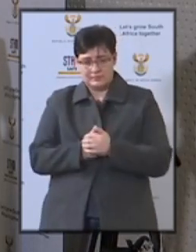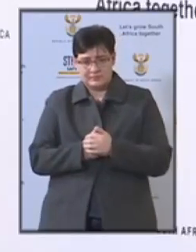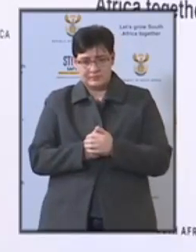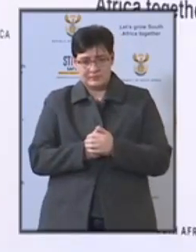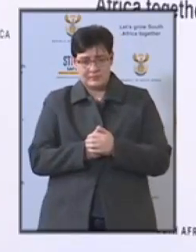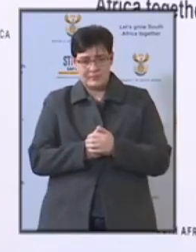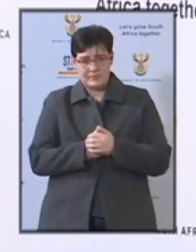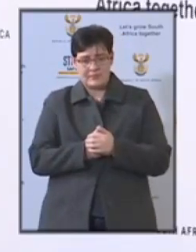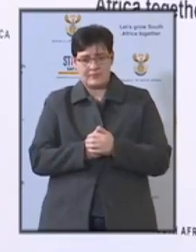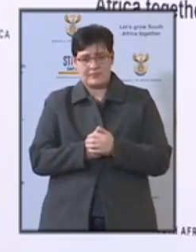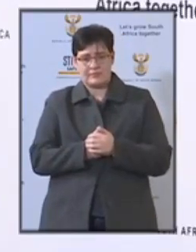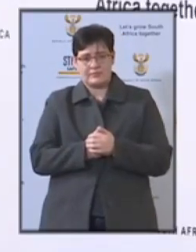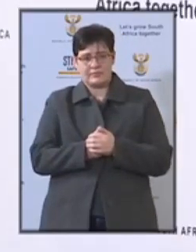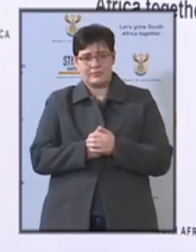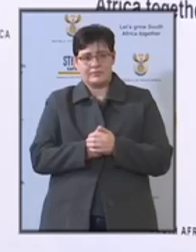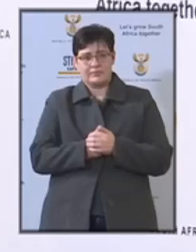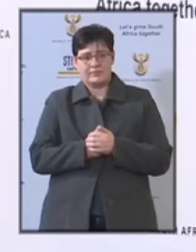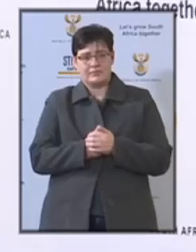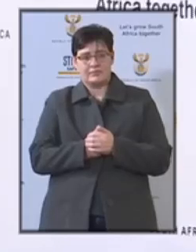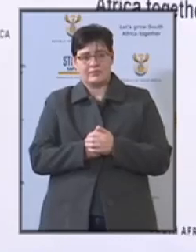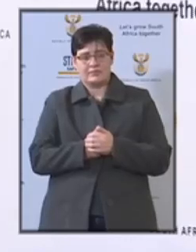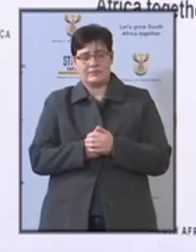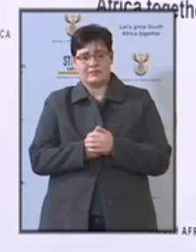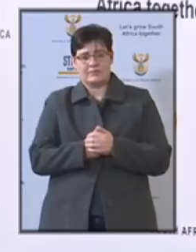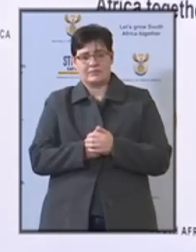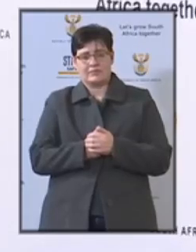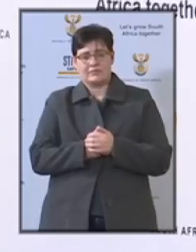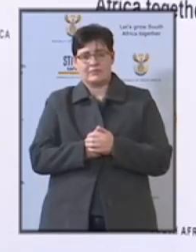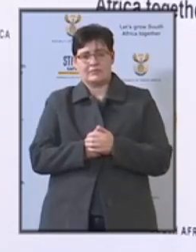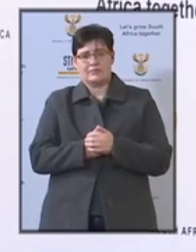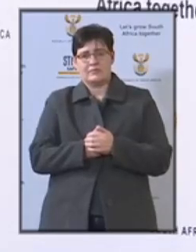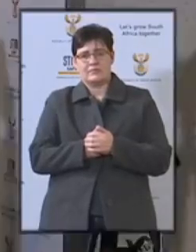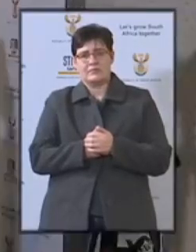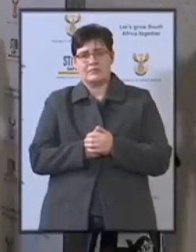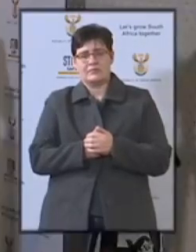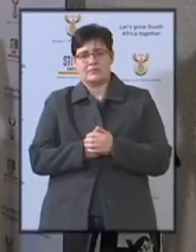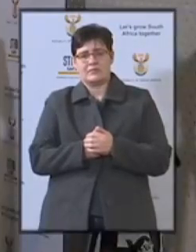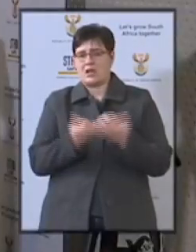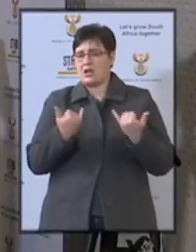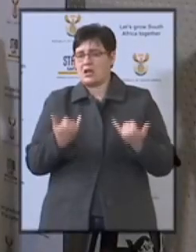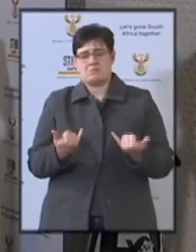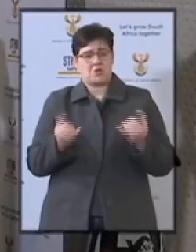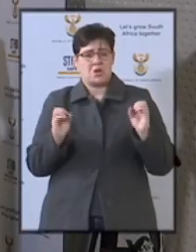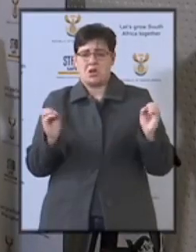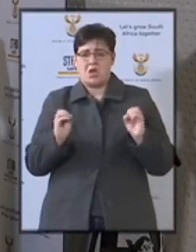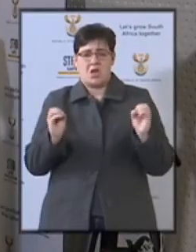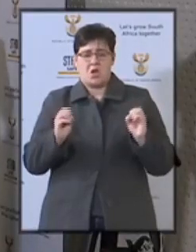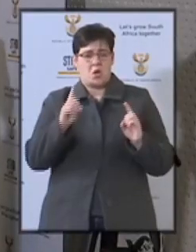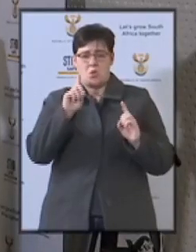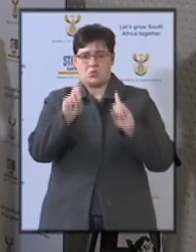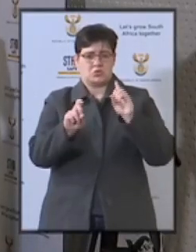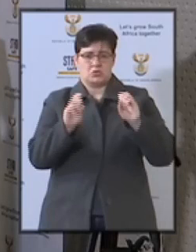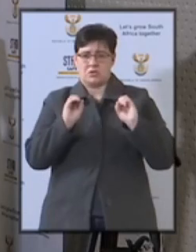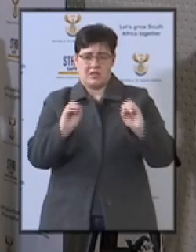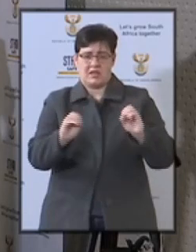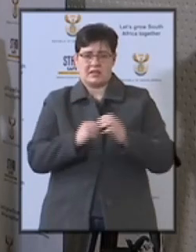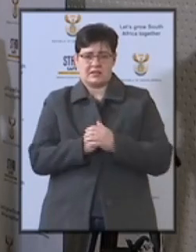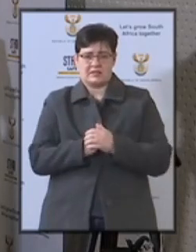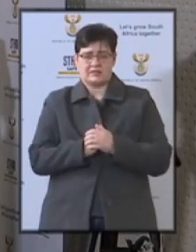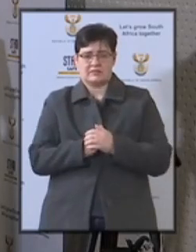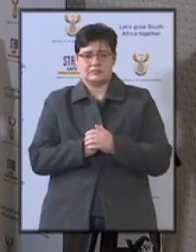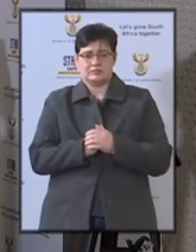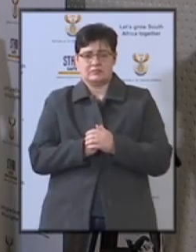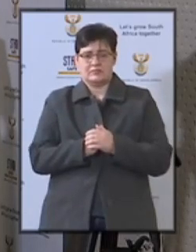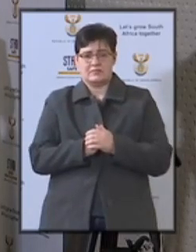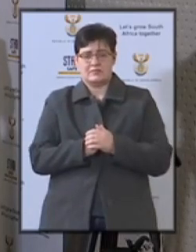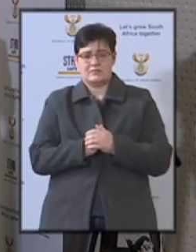the WhatsApp line, Ignatius? Thank you, Chair. Currently, no questions. Thank you very